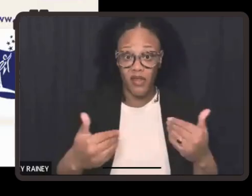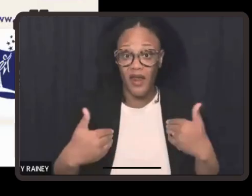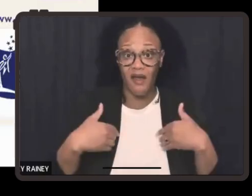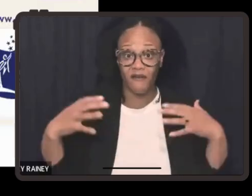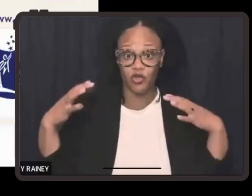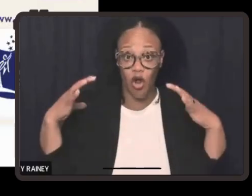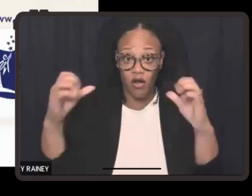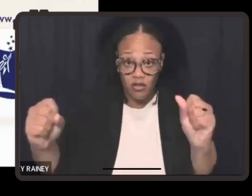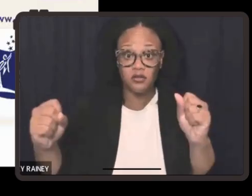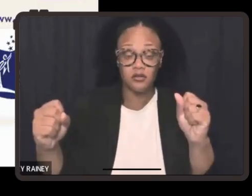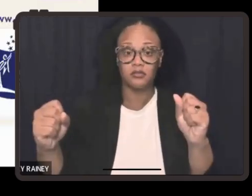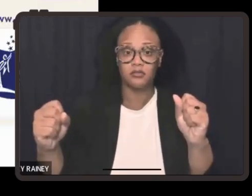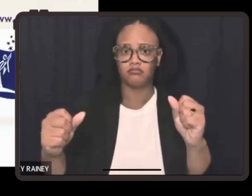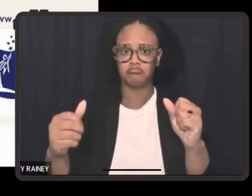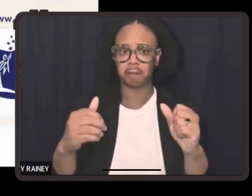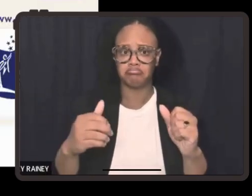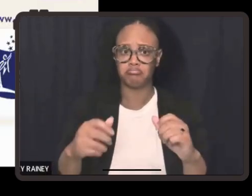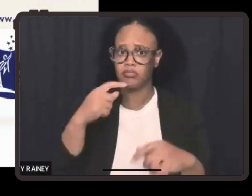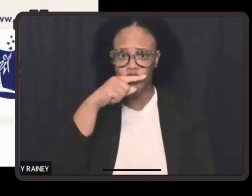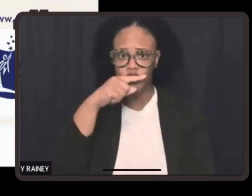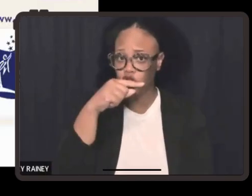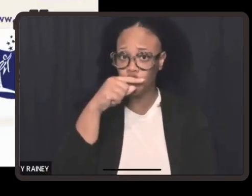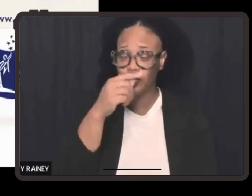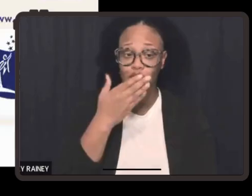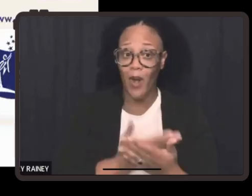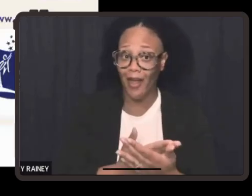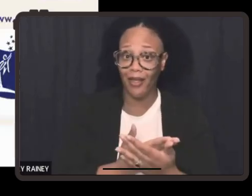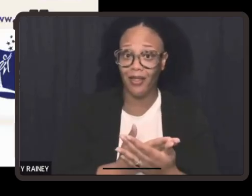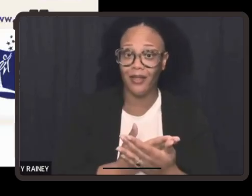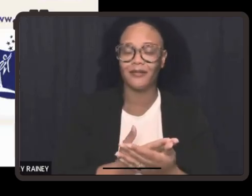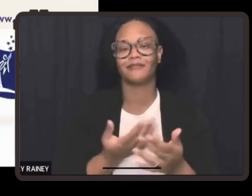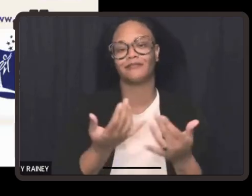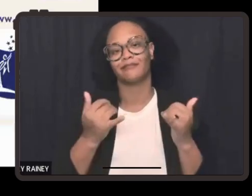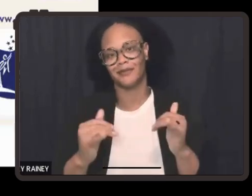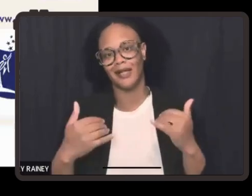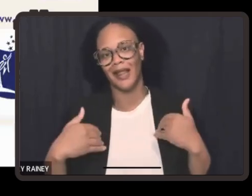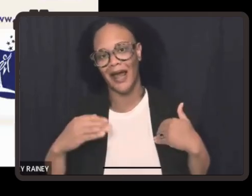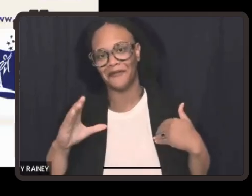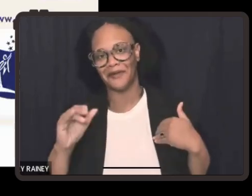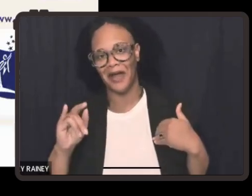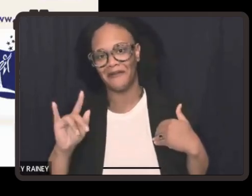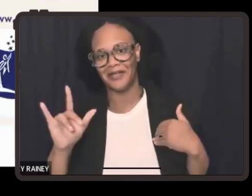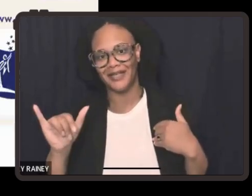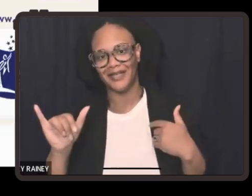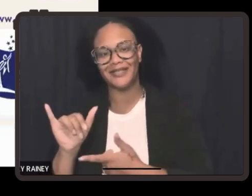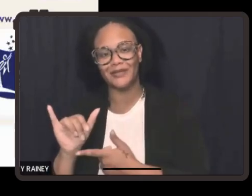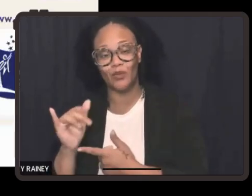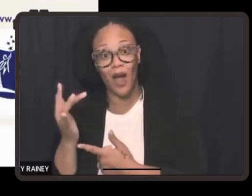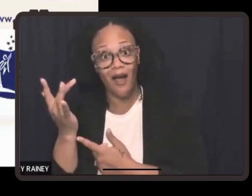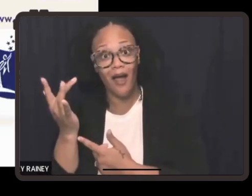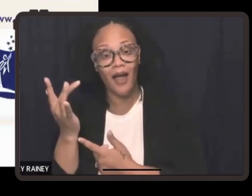can have problems with cavities. This is often caused by their mouth that is too